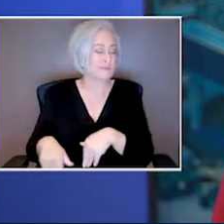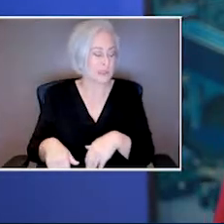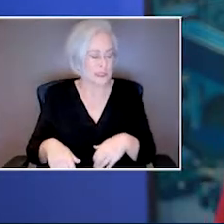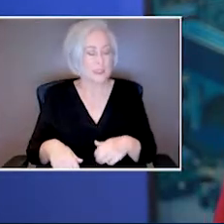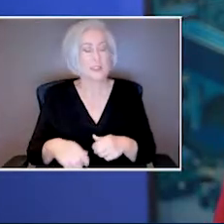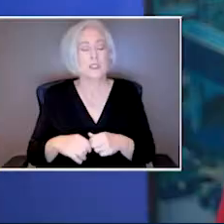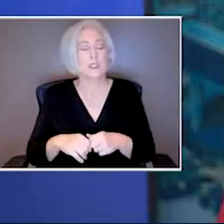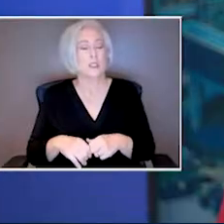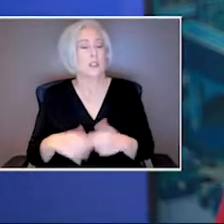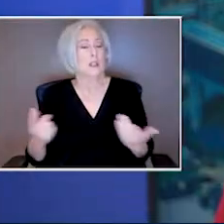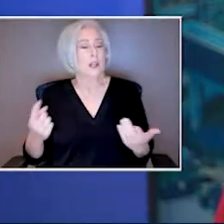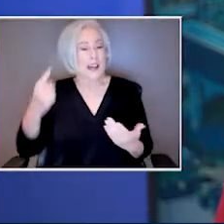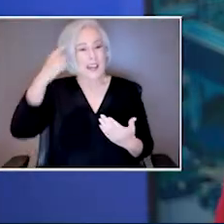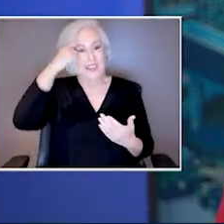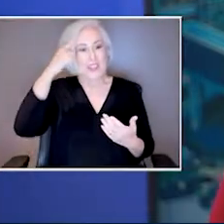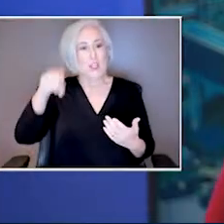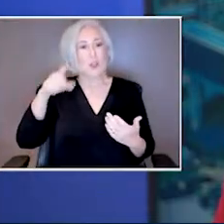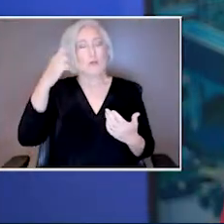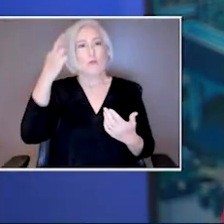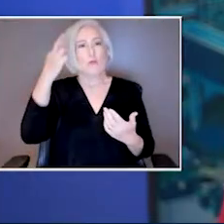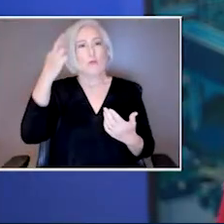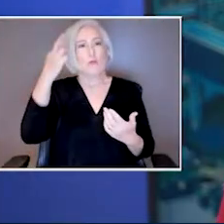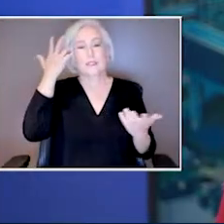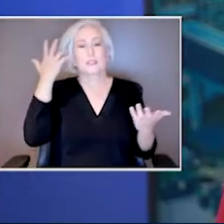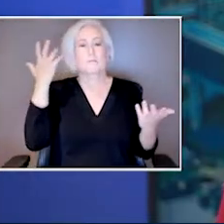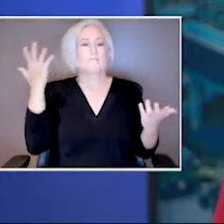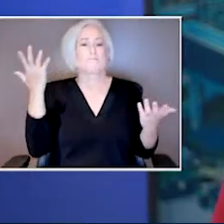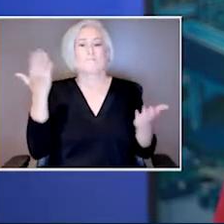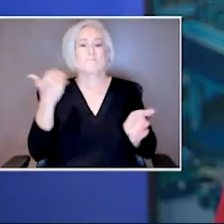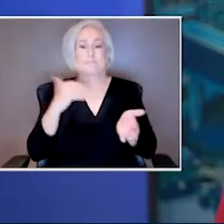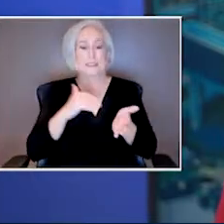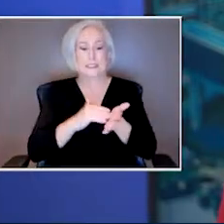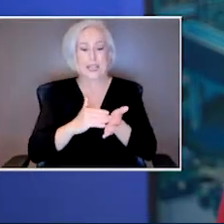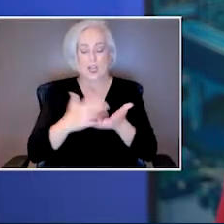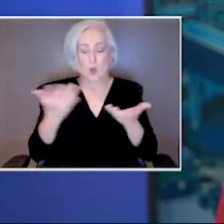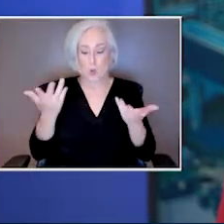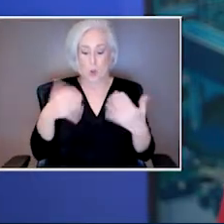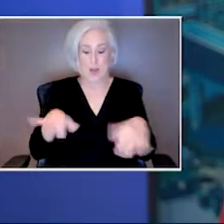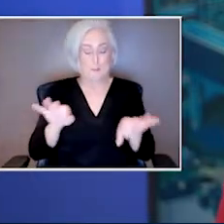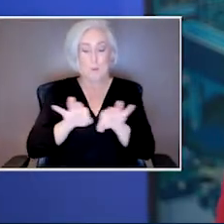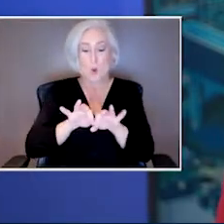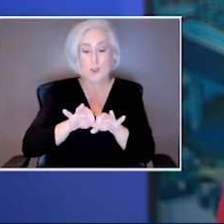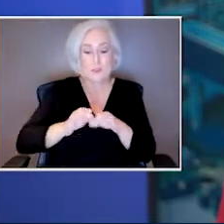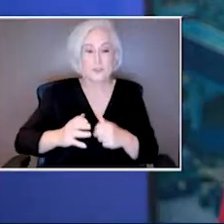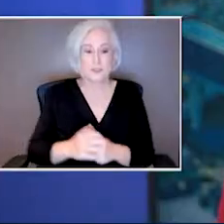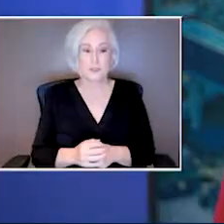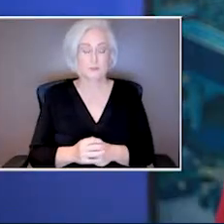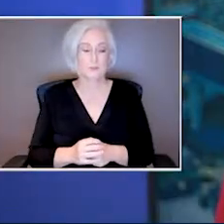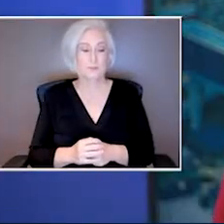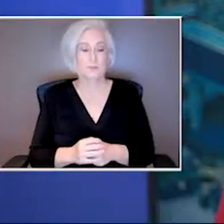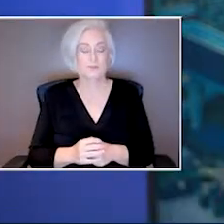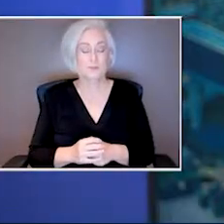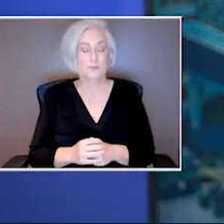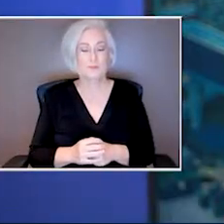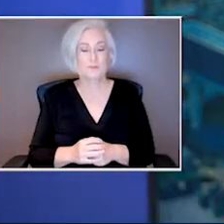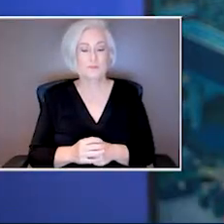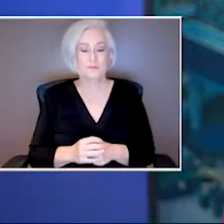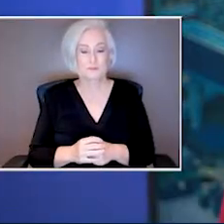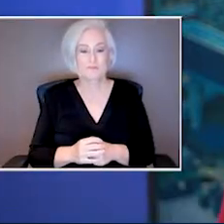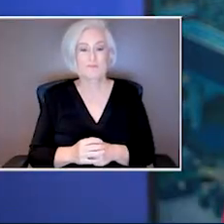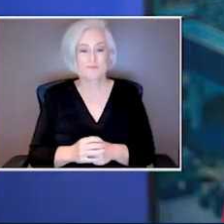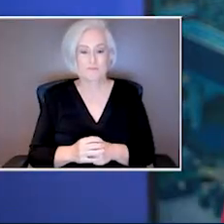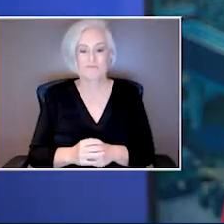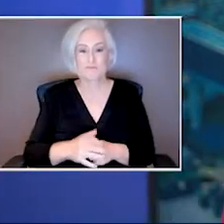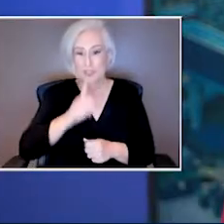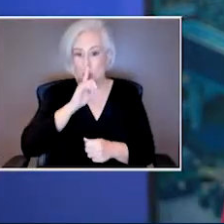start to realize, like, again, what is important, and that really, like, the